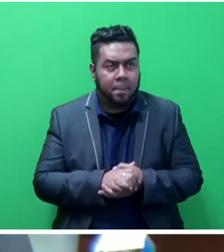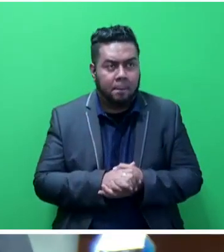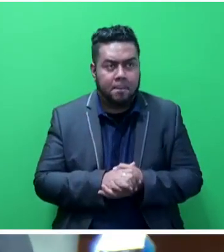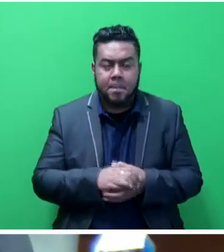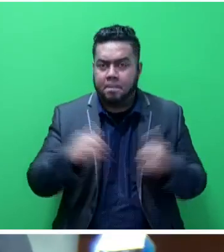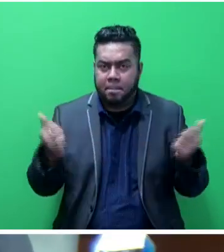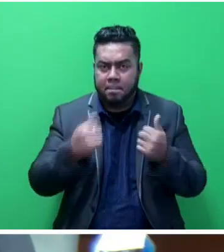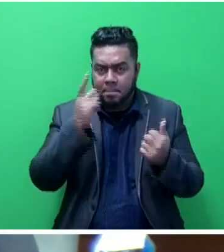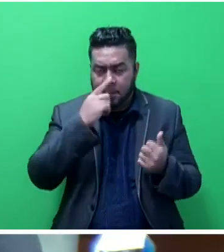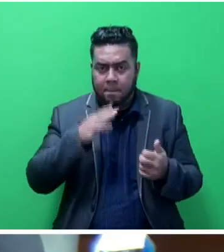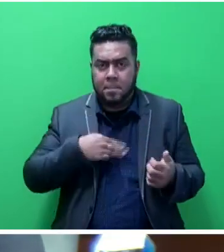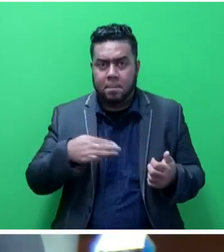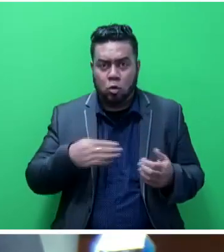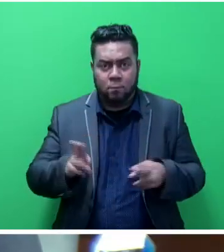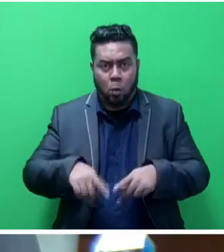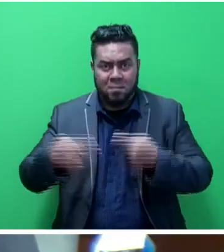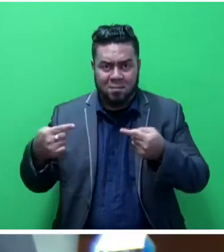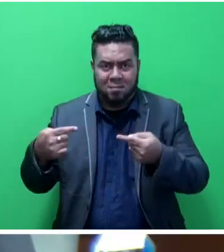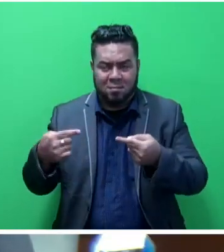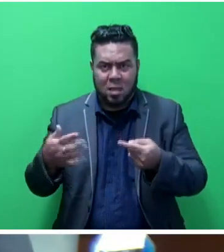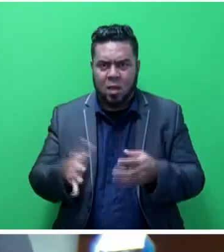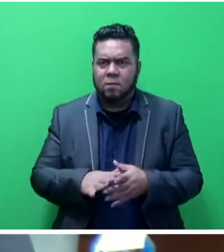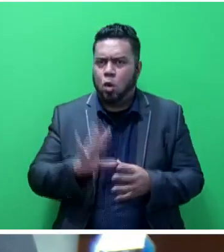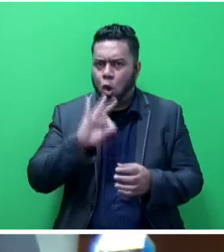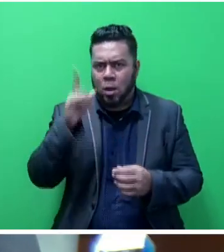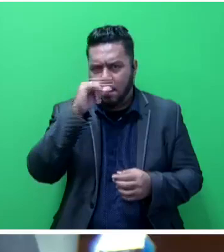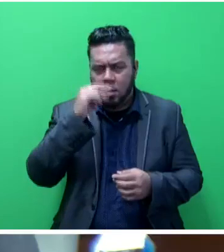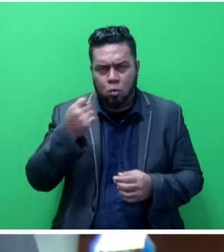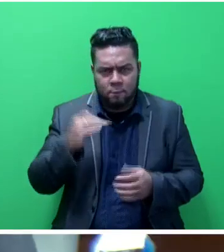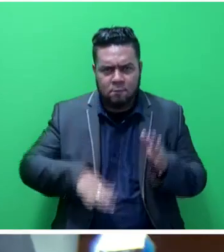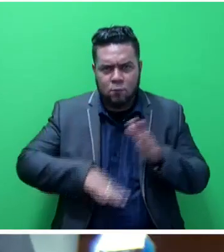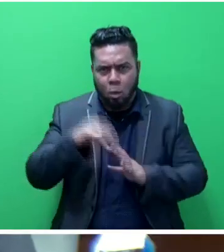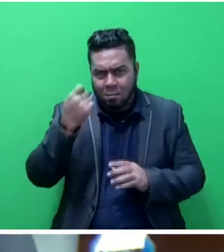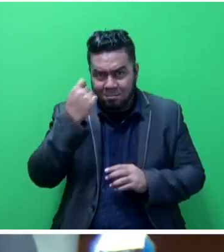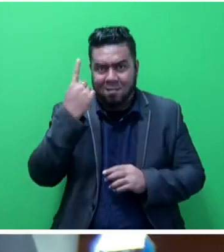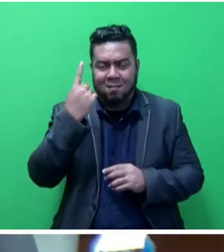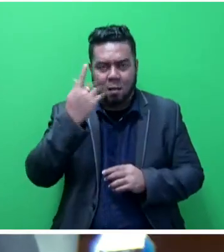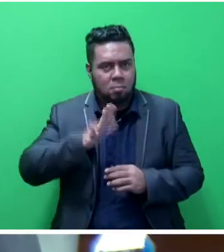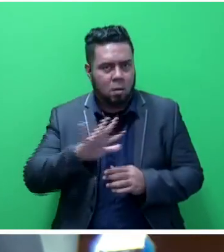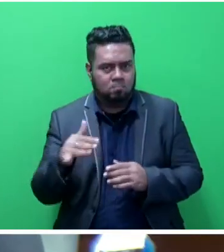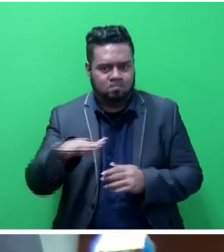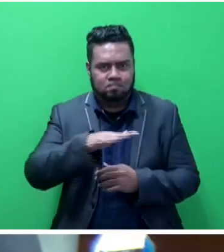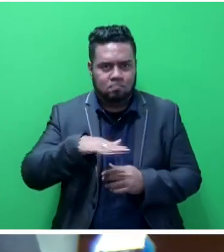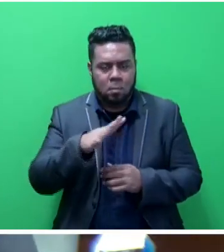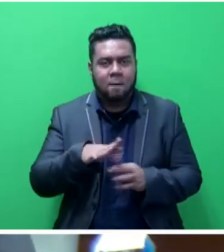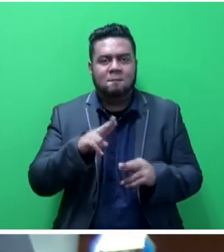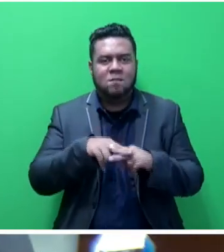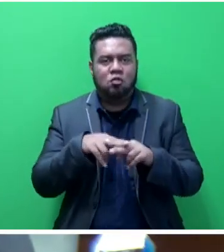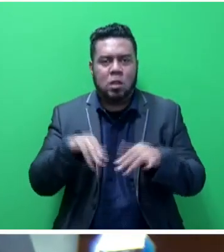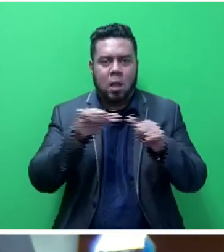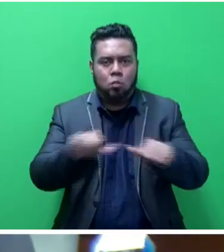commentators and particularly members of the opposition are not able to understand the state of Fiji's agriculture